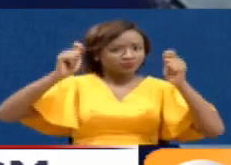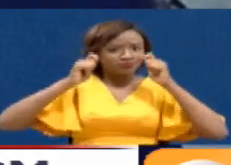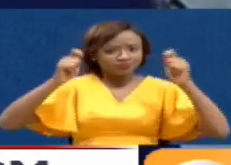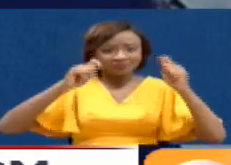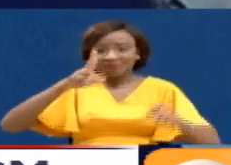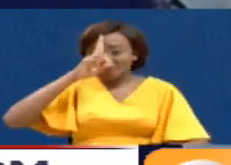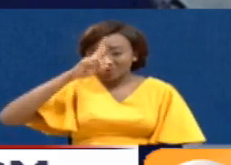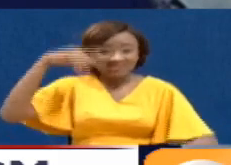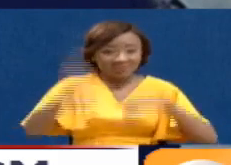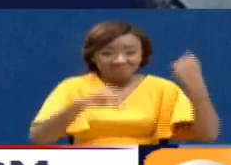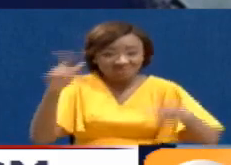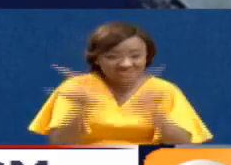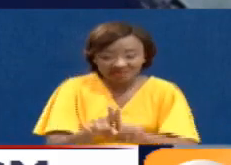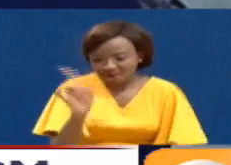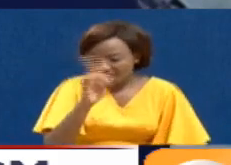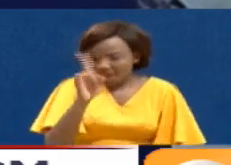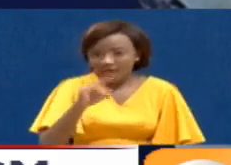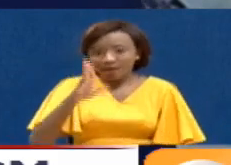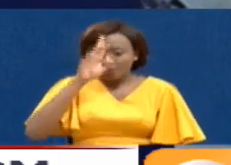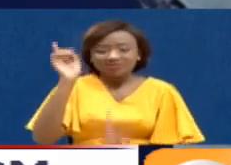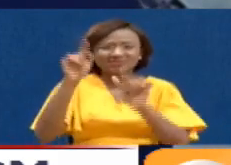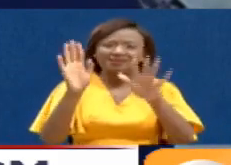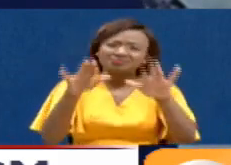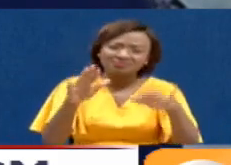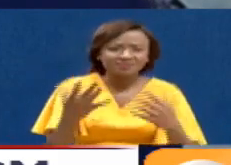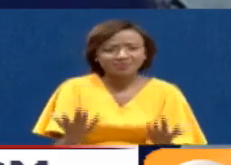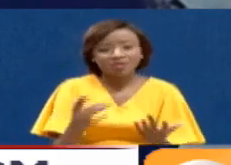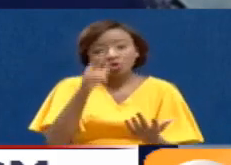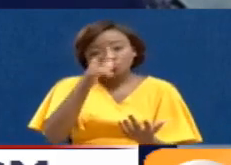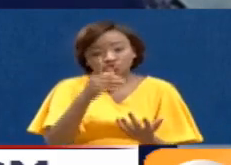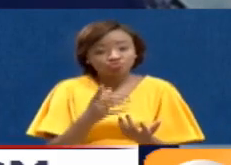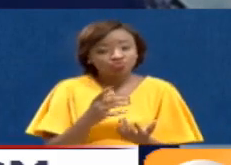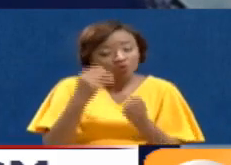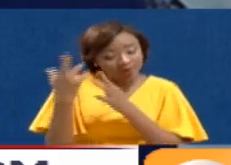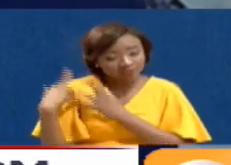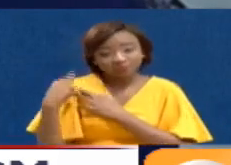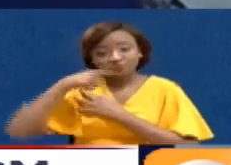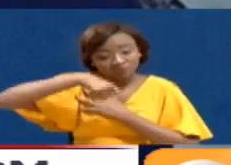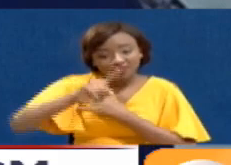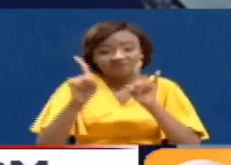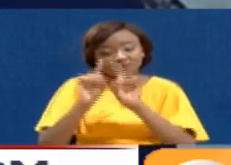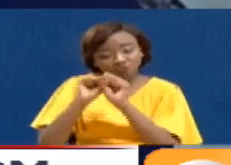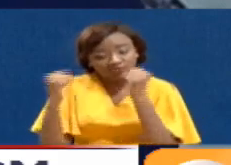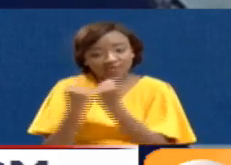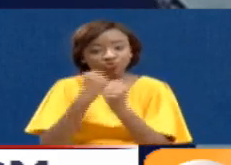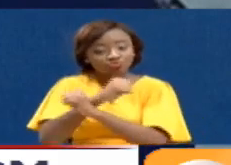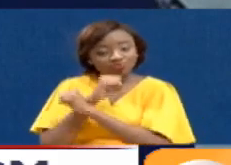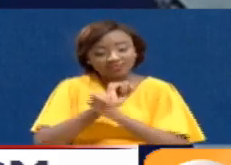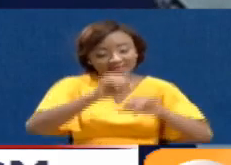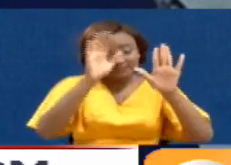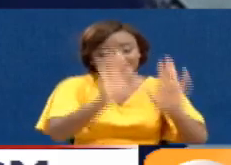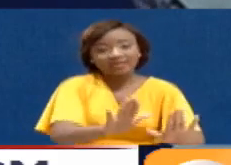do not beat them like animals. They come to them and tell them, you owe it to yourself and the rest of society to stay at